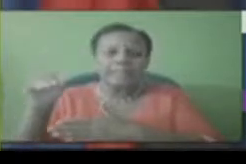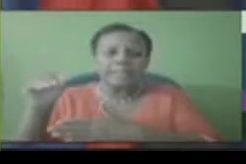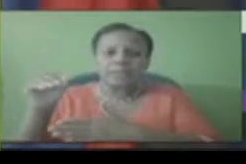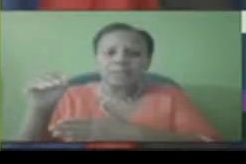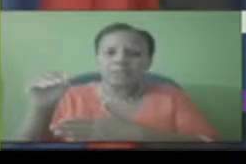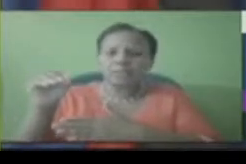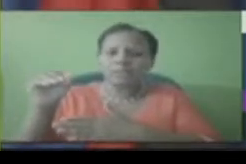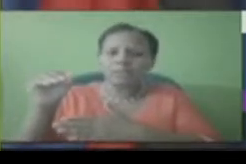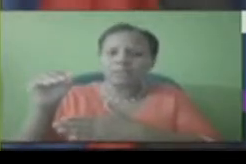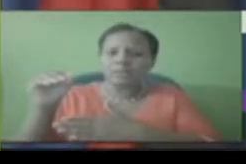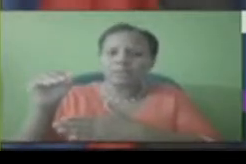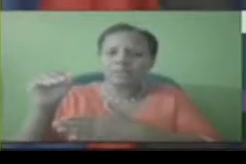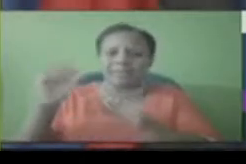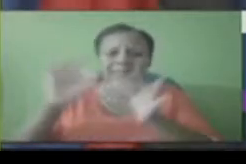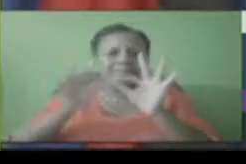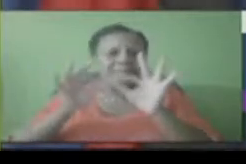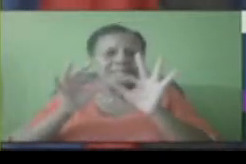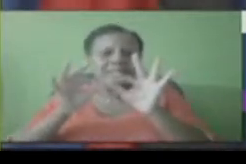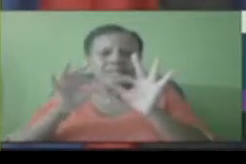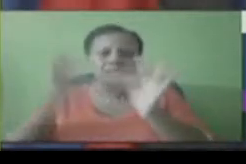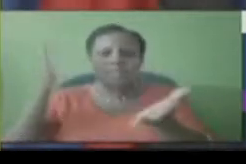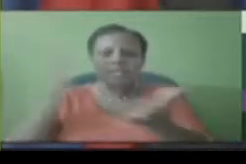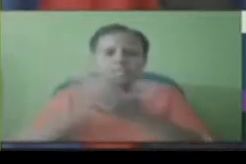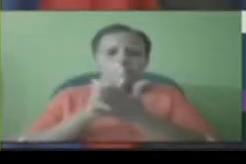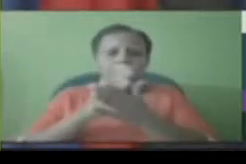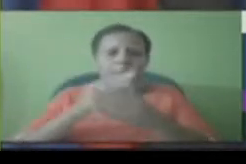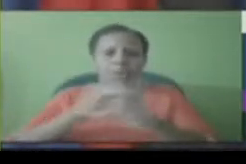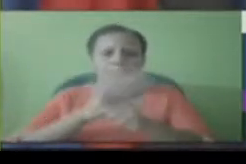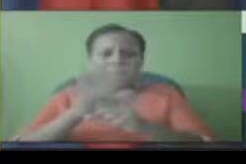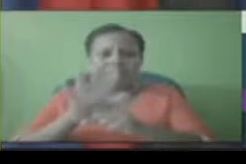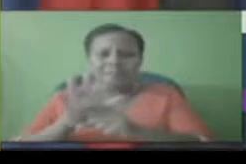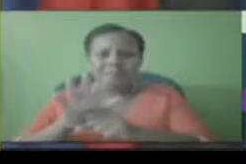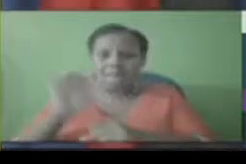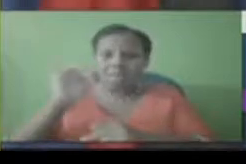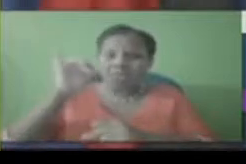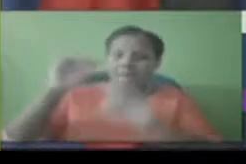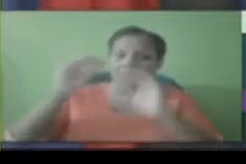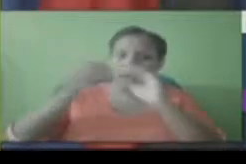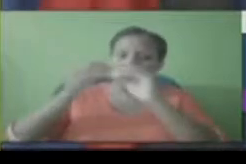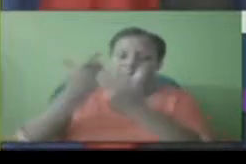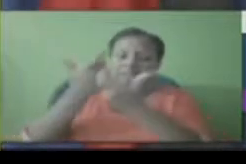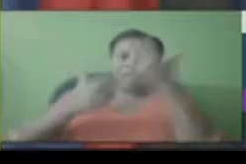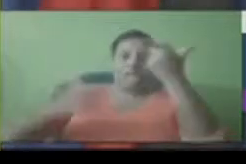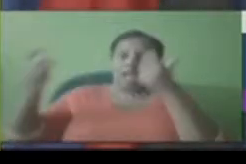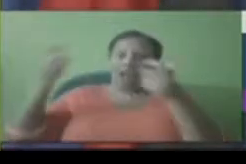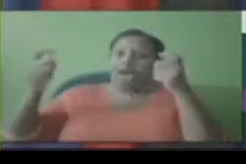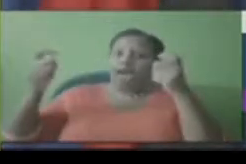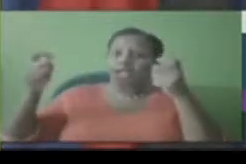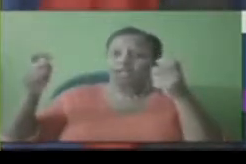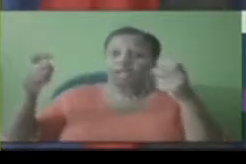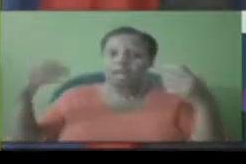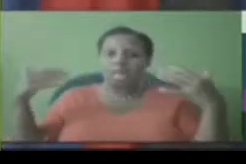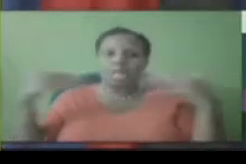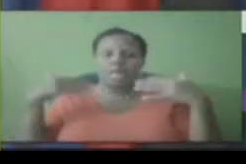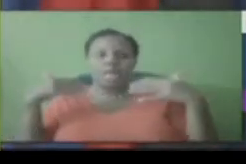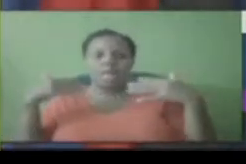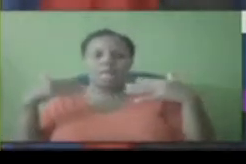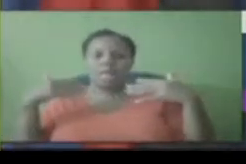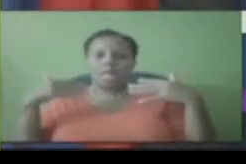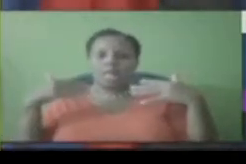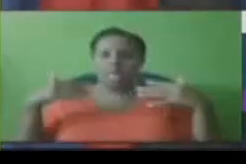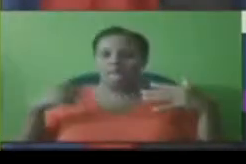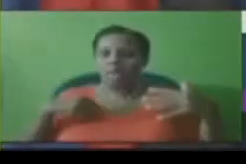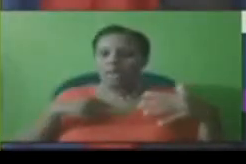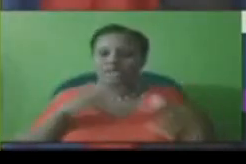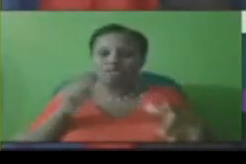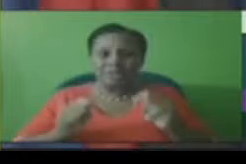number. So we here in Trinidad and Tobago will have to do the same exercise. We're doing it now, and we